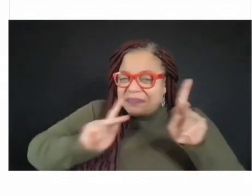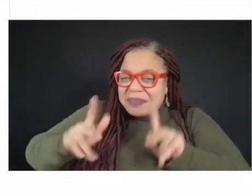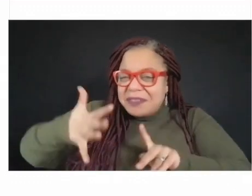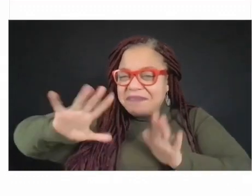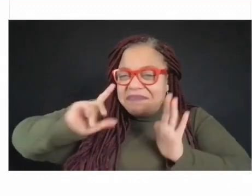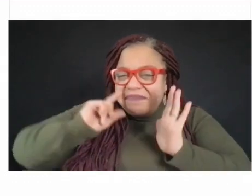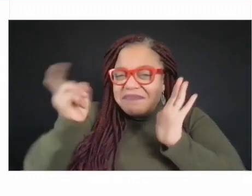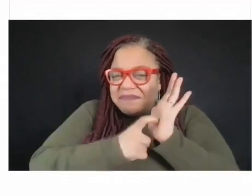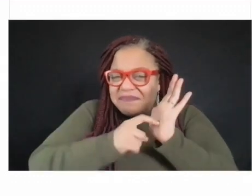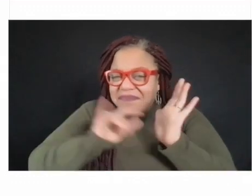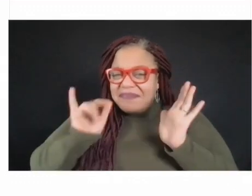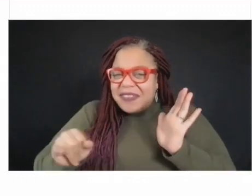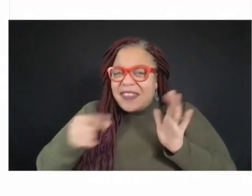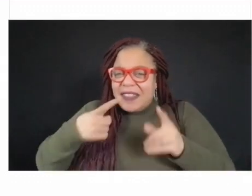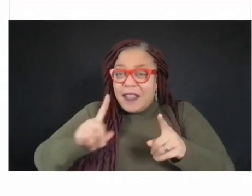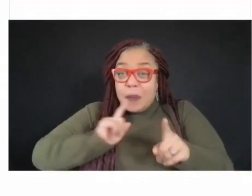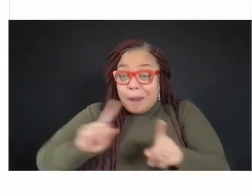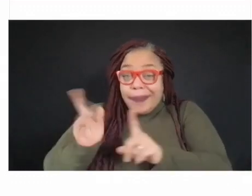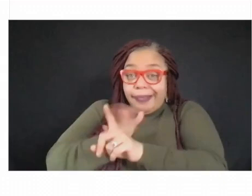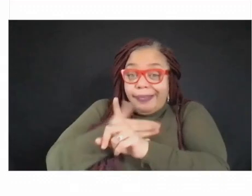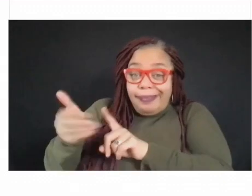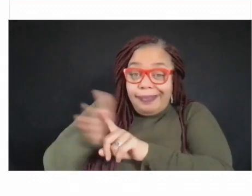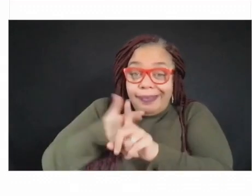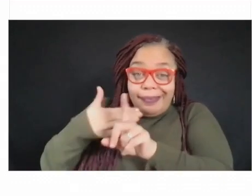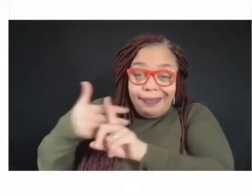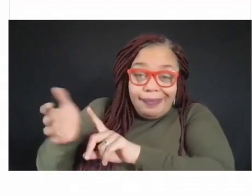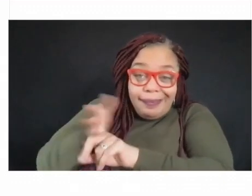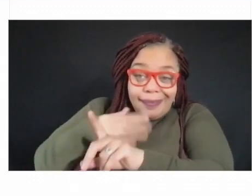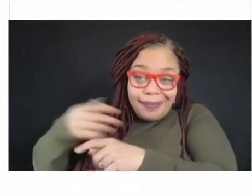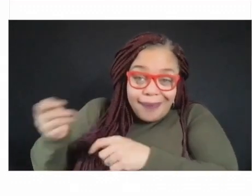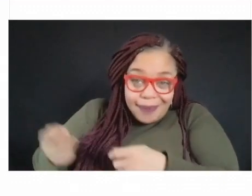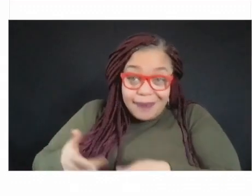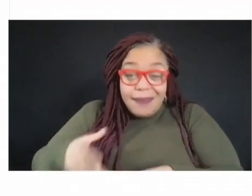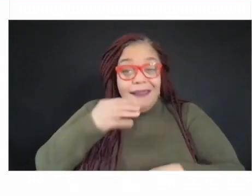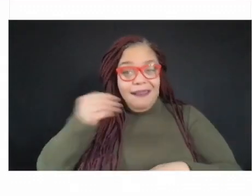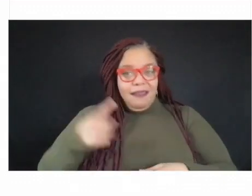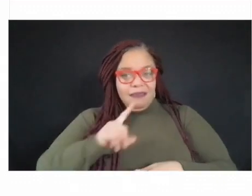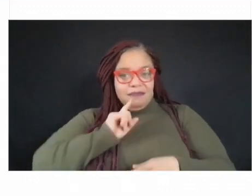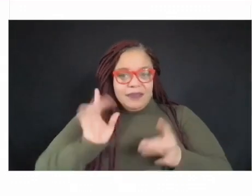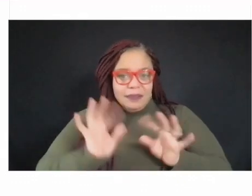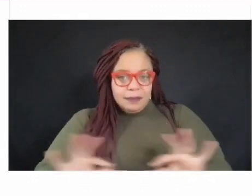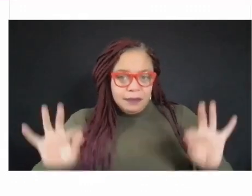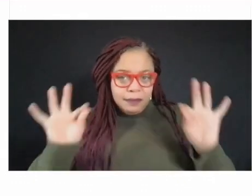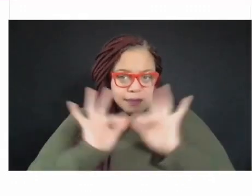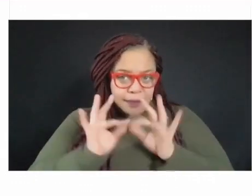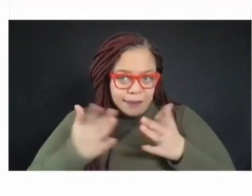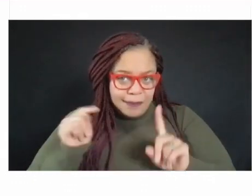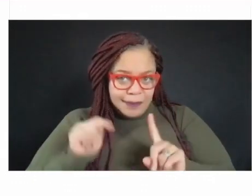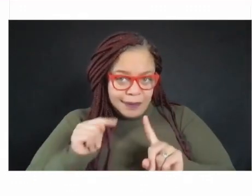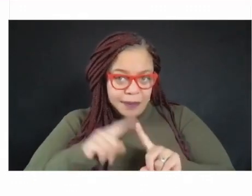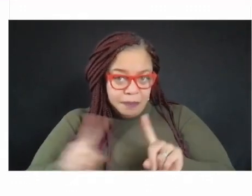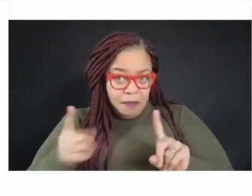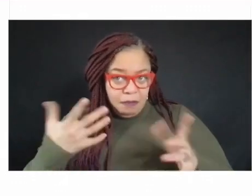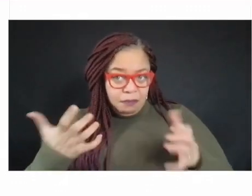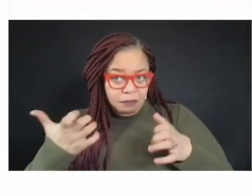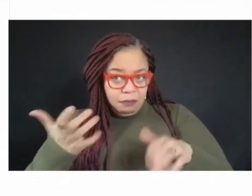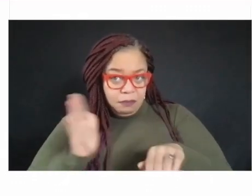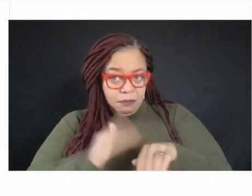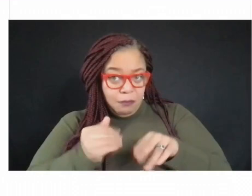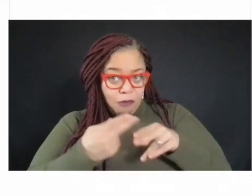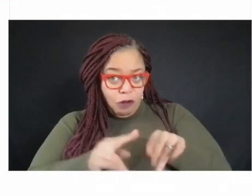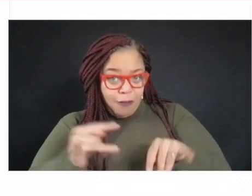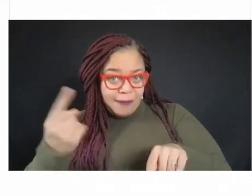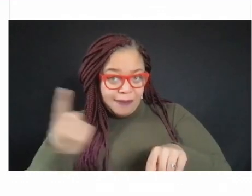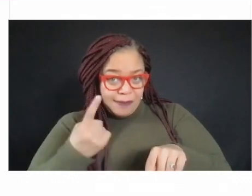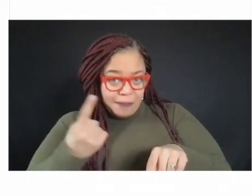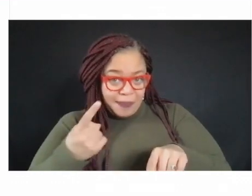one of the most important thing here. But I also want to call out something you said, Rachel, that, we're educating the adult population. The solution to this is not